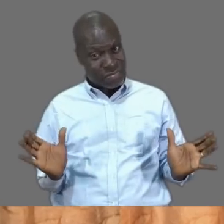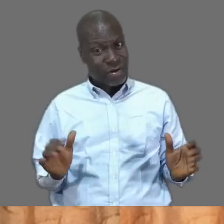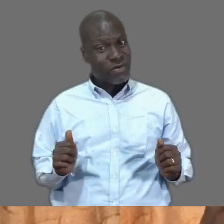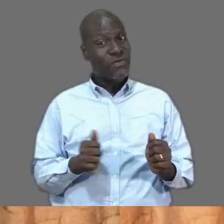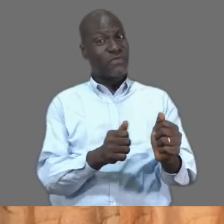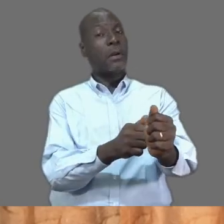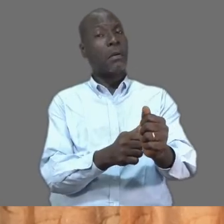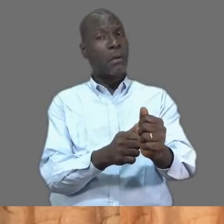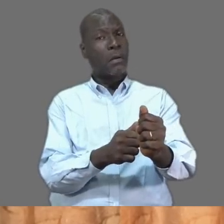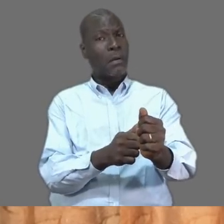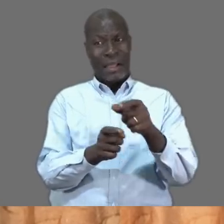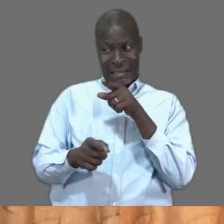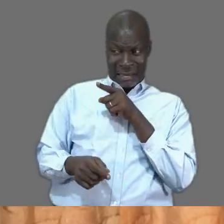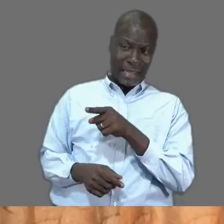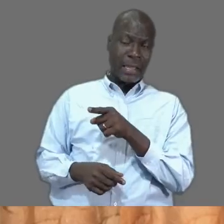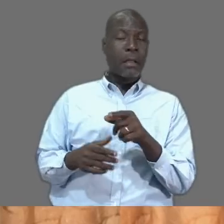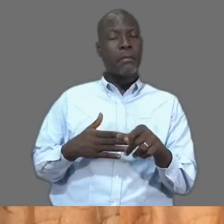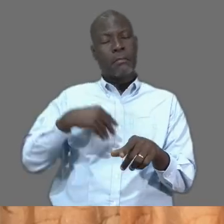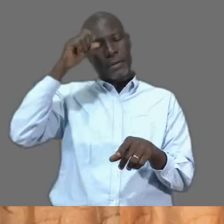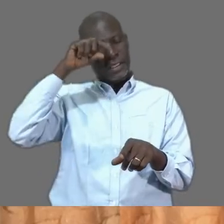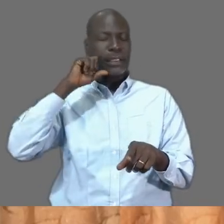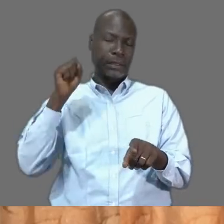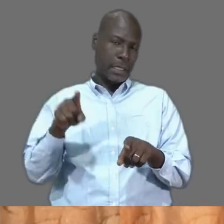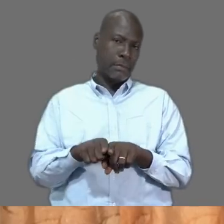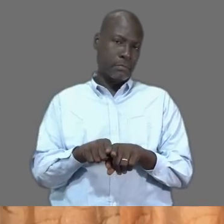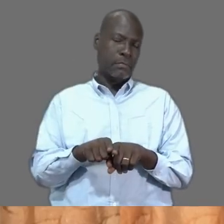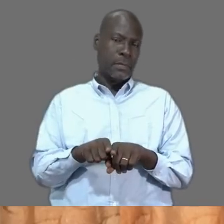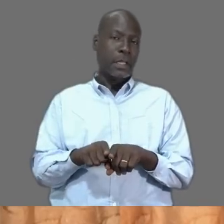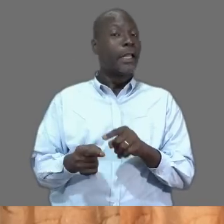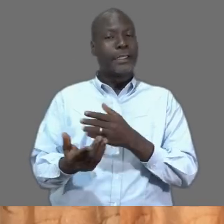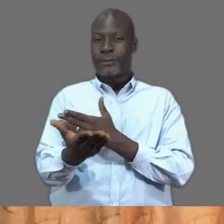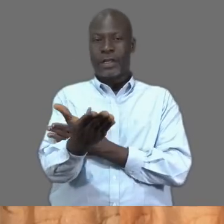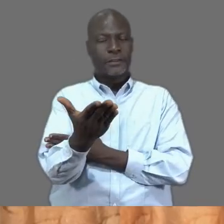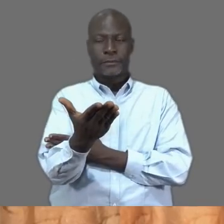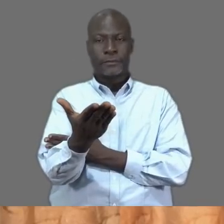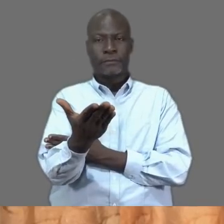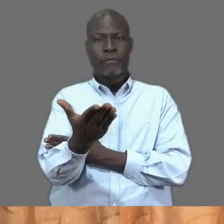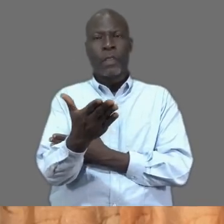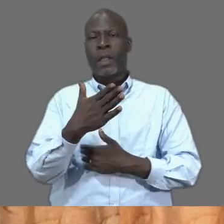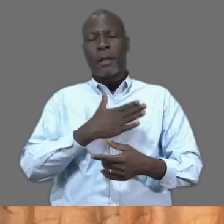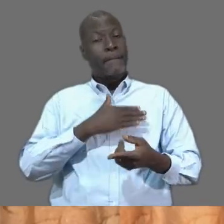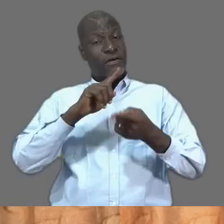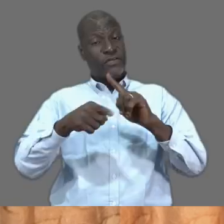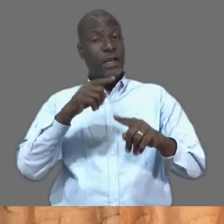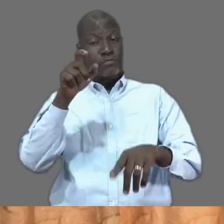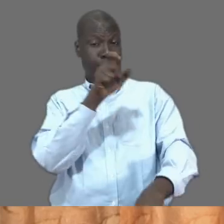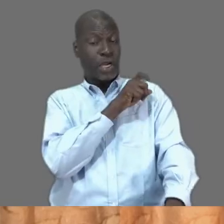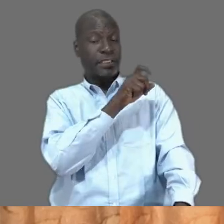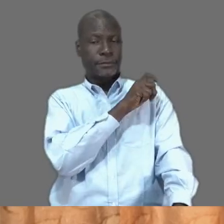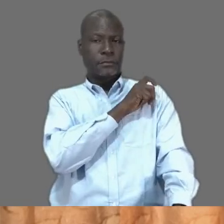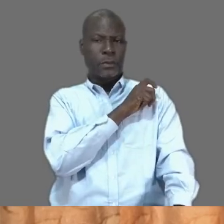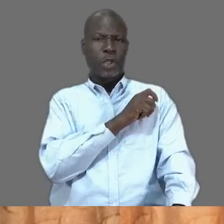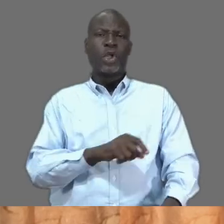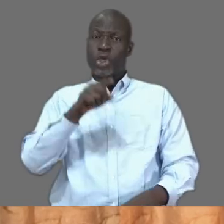bri, etu edineche. Midafopa, ewe uti yame. Anopayi, madafofo, aposifo,